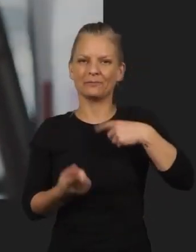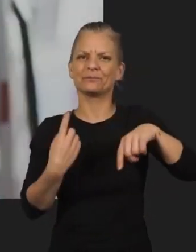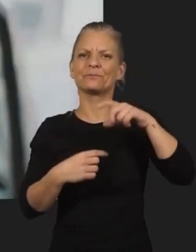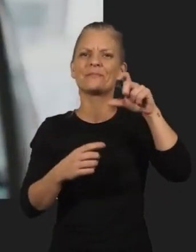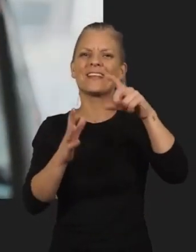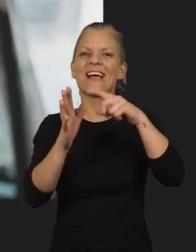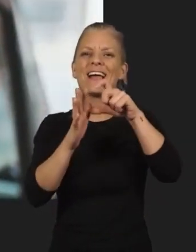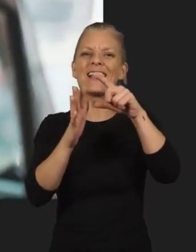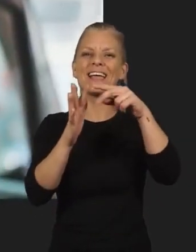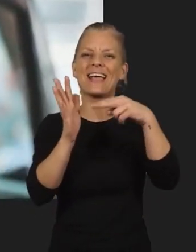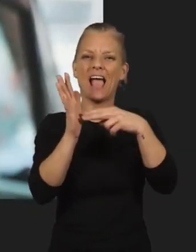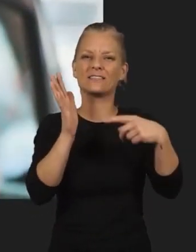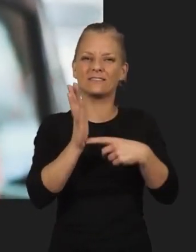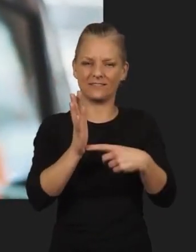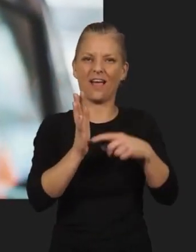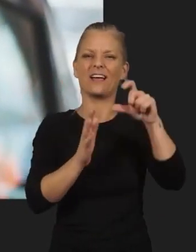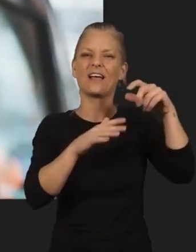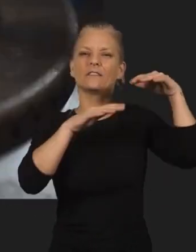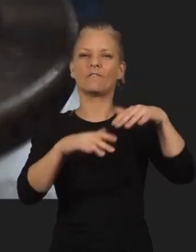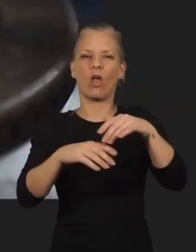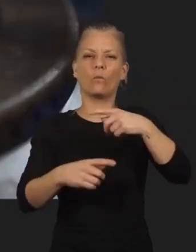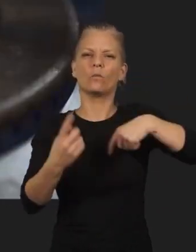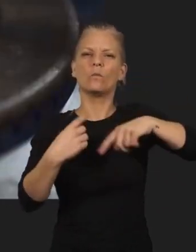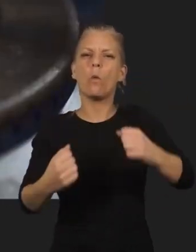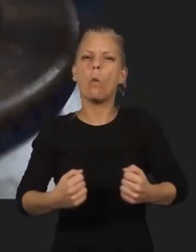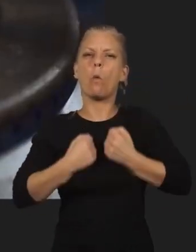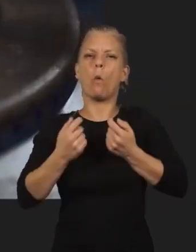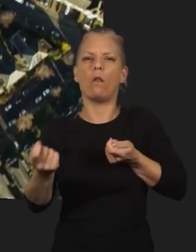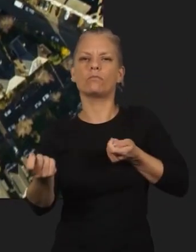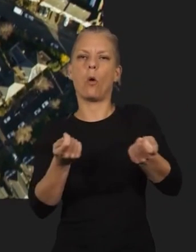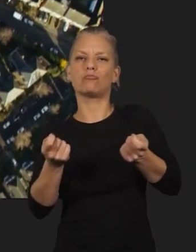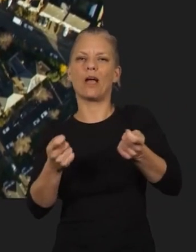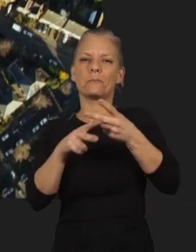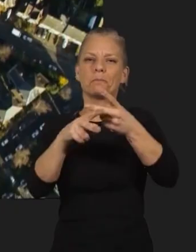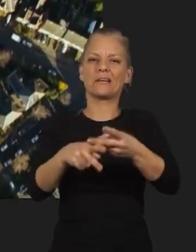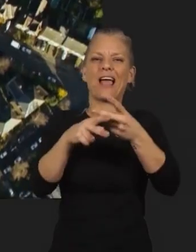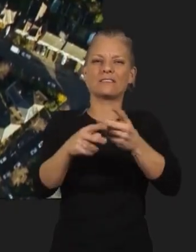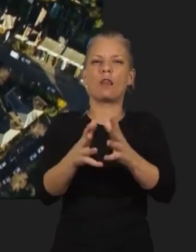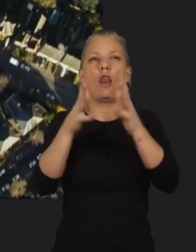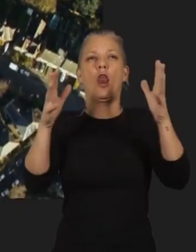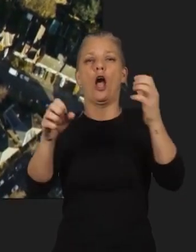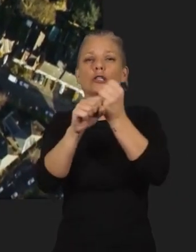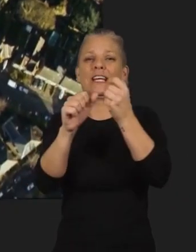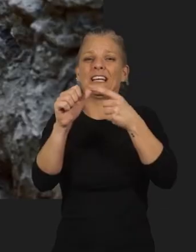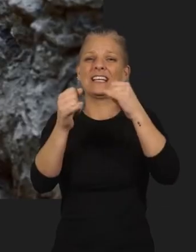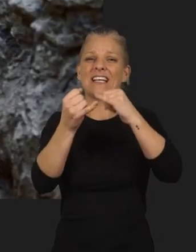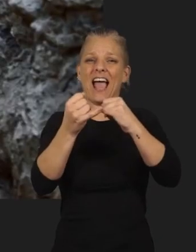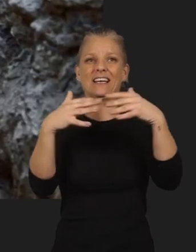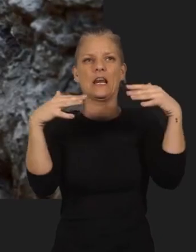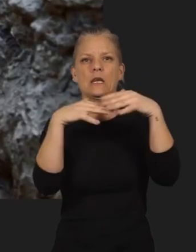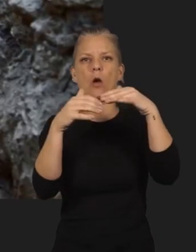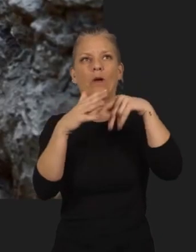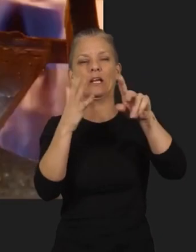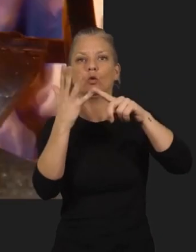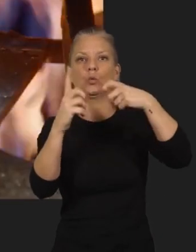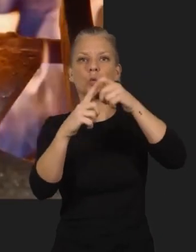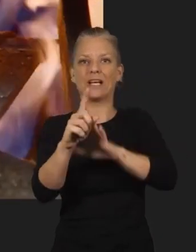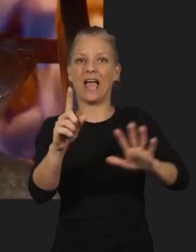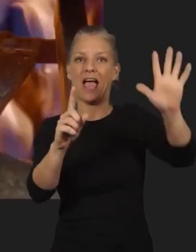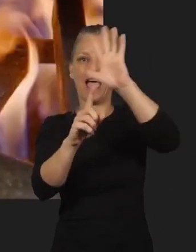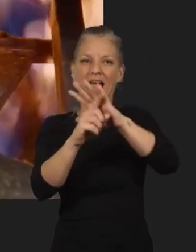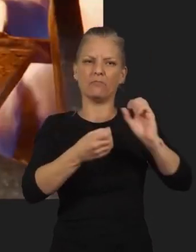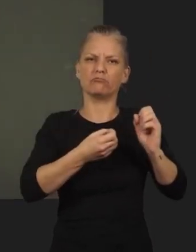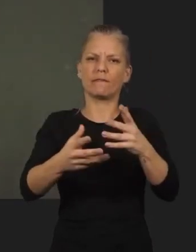Hello, we're Cadent. We own, operate and maintain the largest gas distribution network in the UK, providing